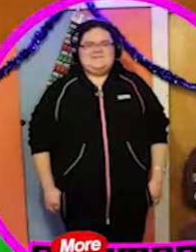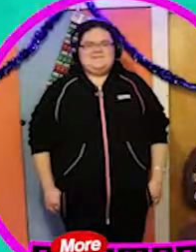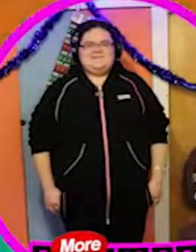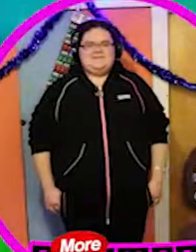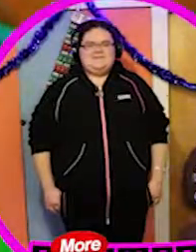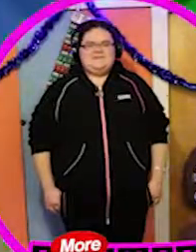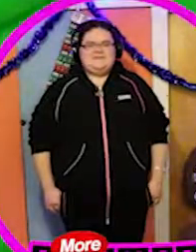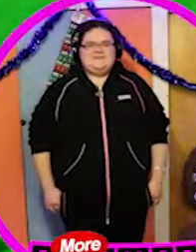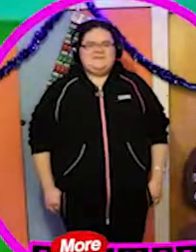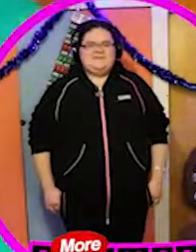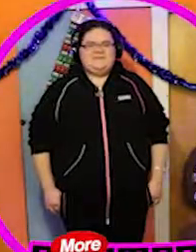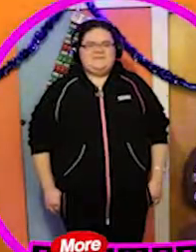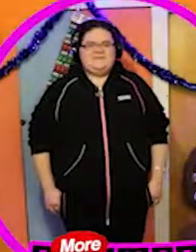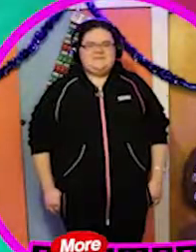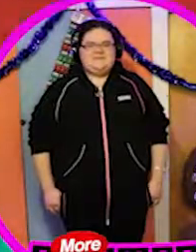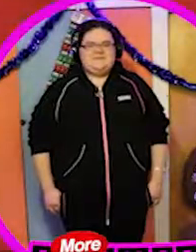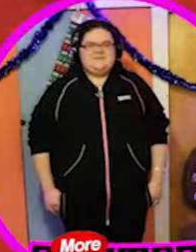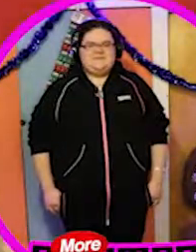on.